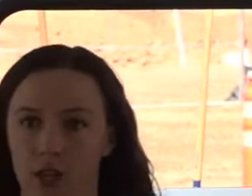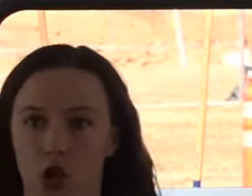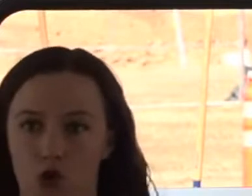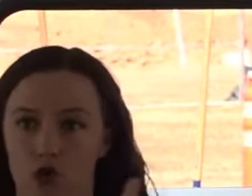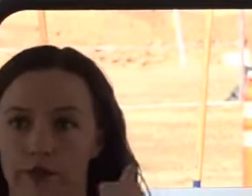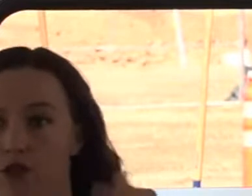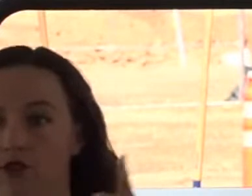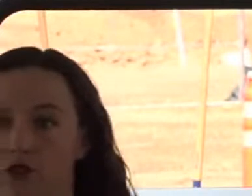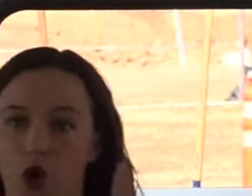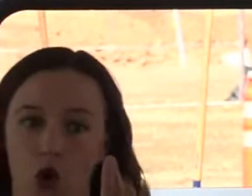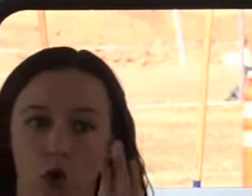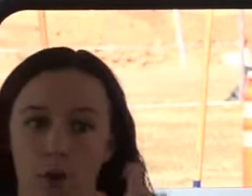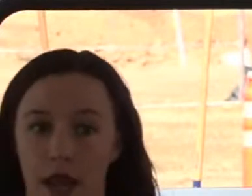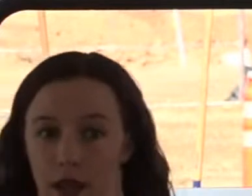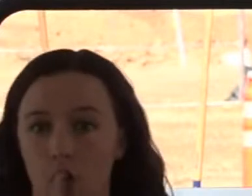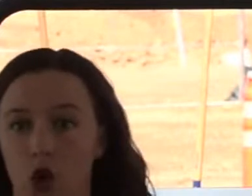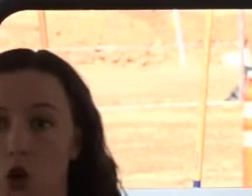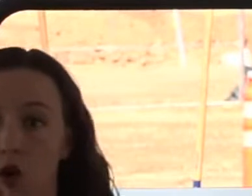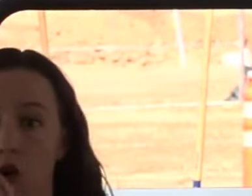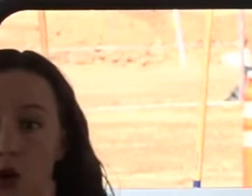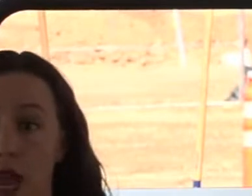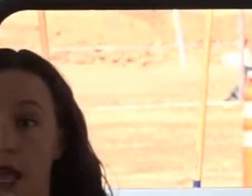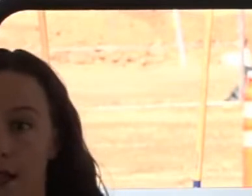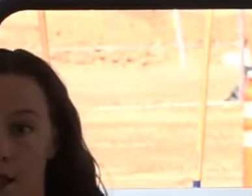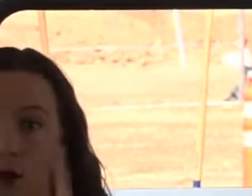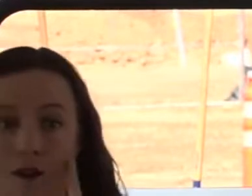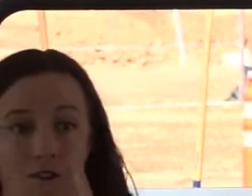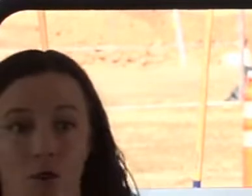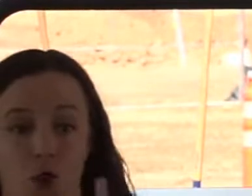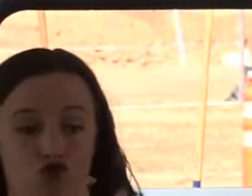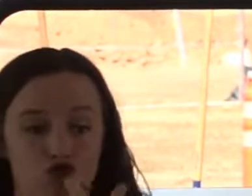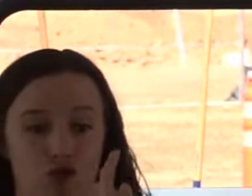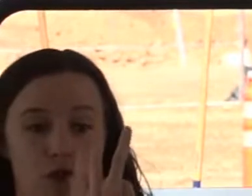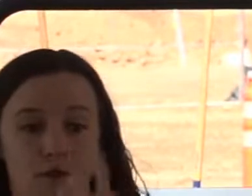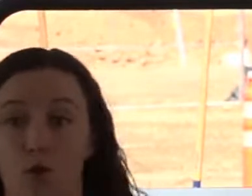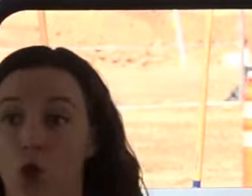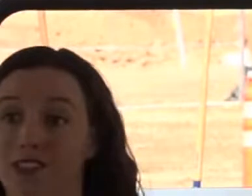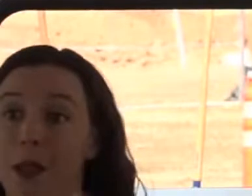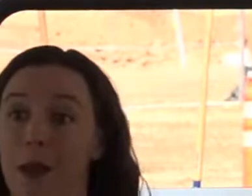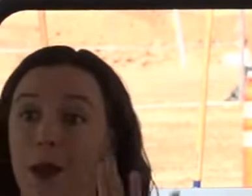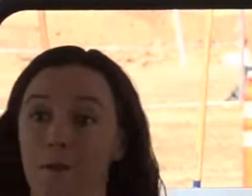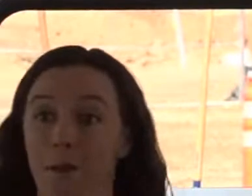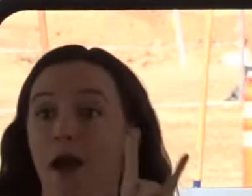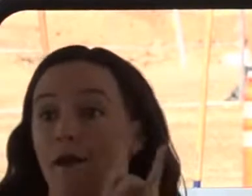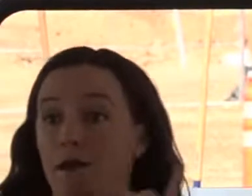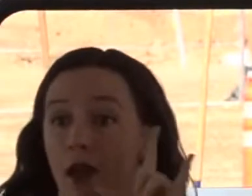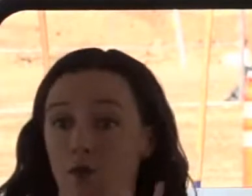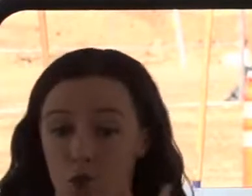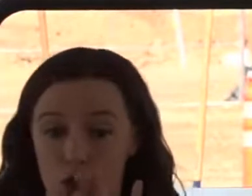Dr. Bennett and Dr. Ikeda, for the last 4 years has been named by the California